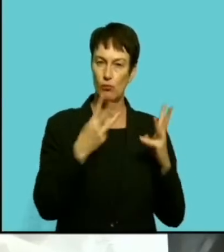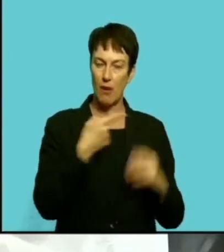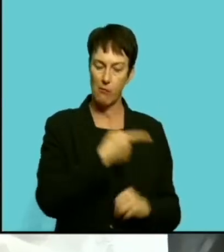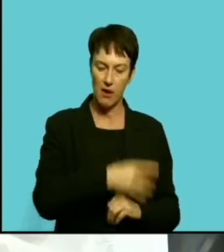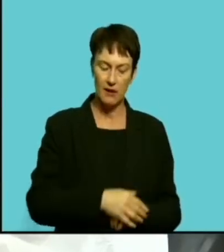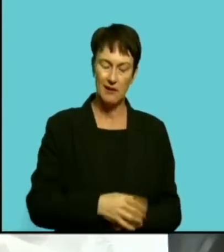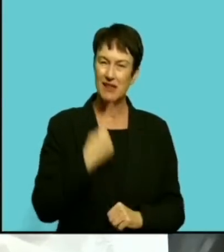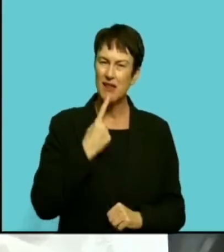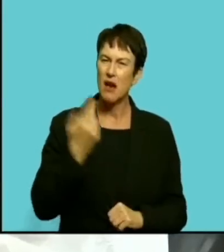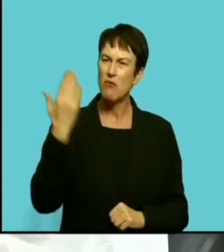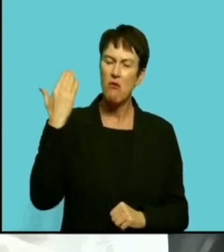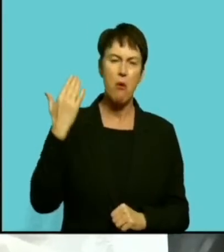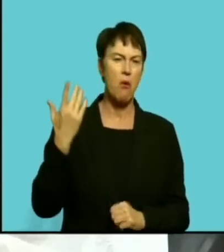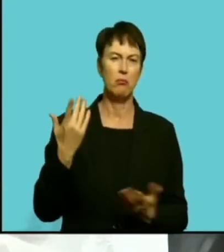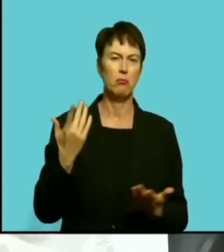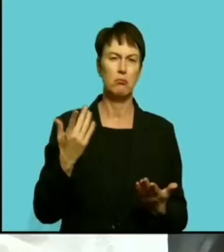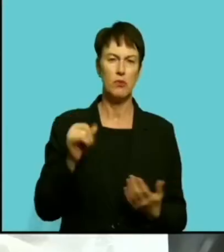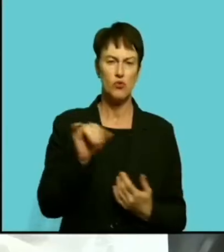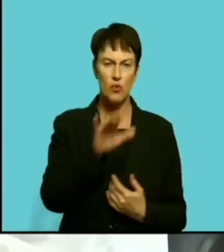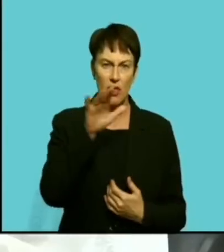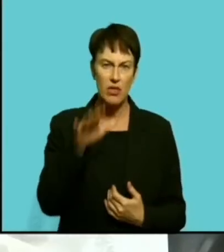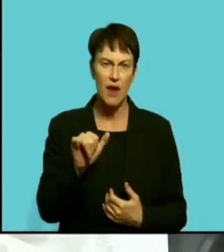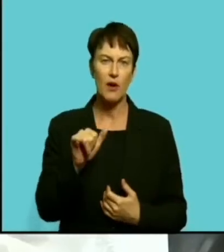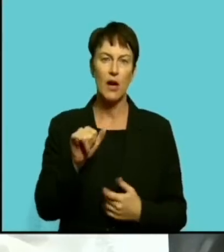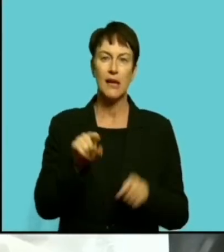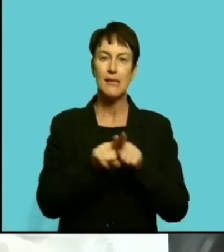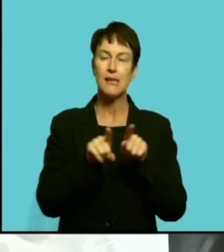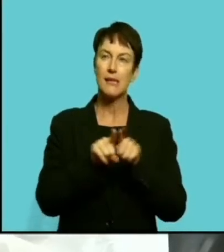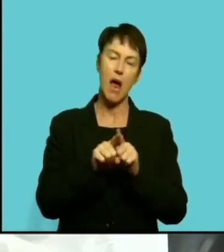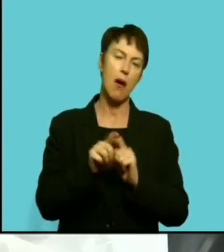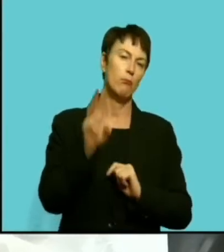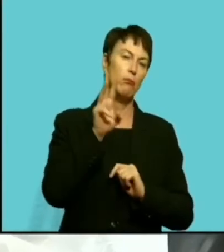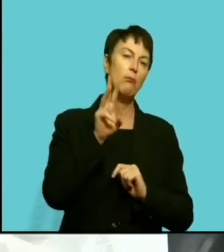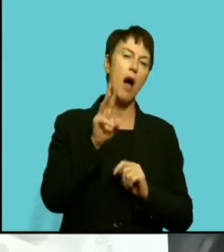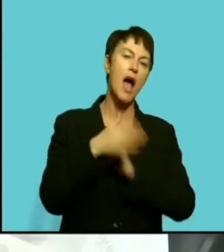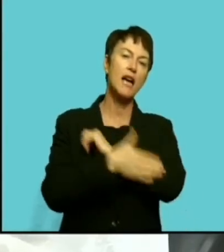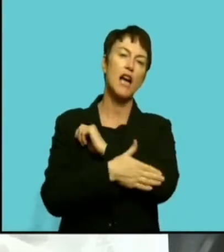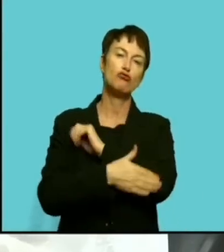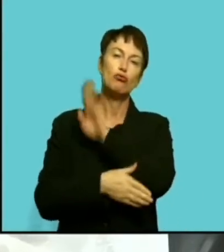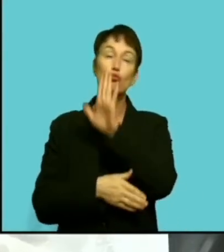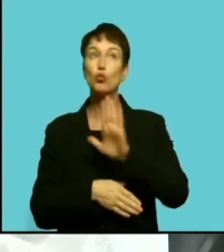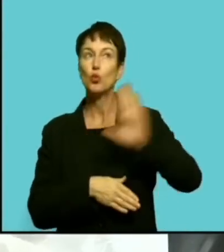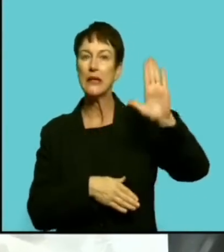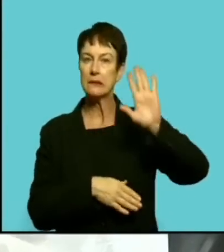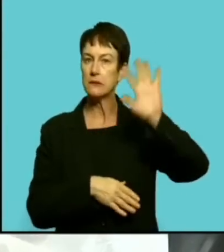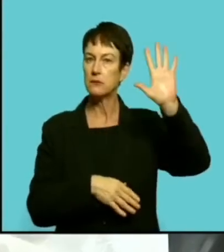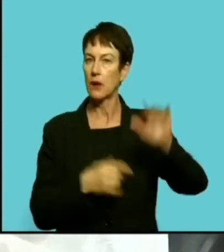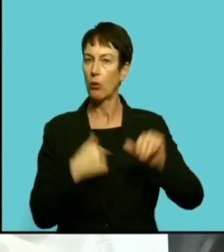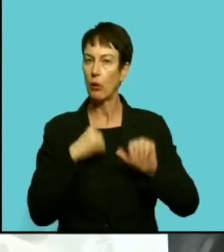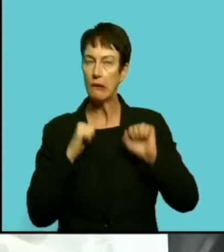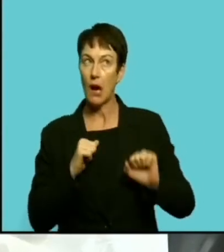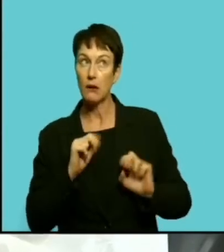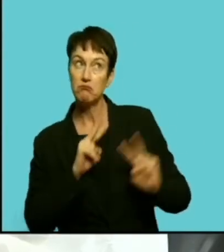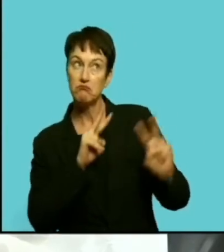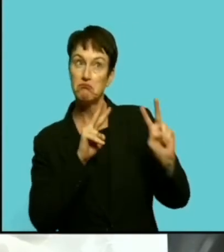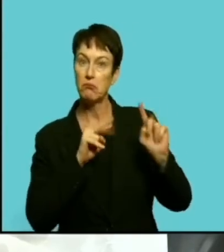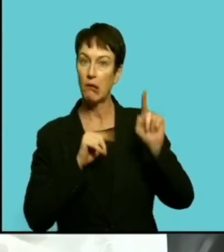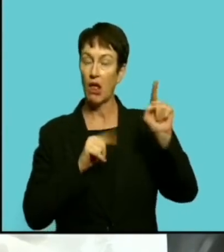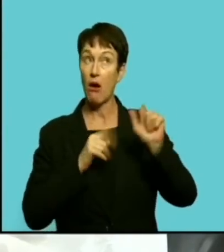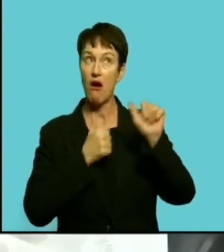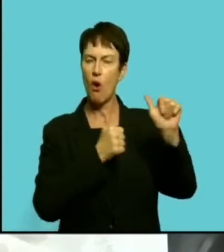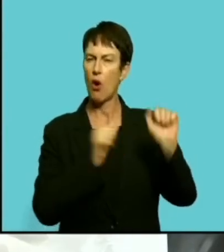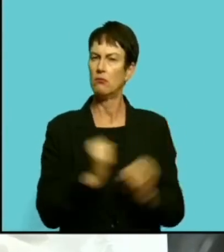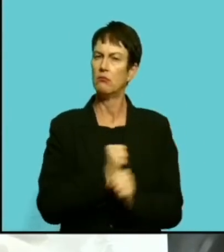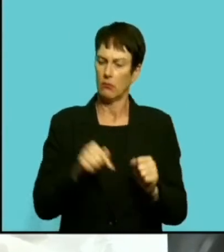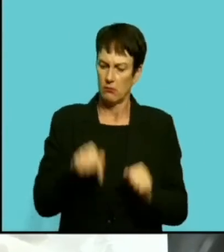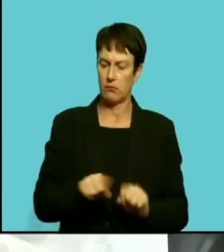follow aggressive easing policy pursued by Western peers because conditions were different. Given the inflation and growth outlook